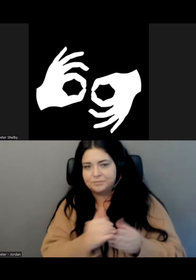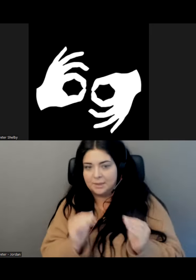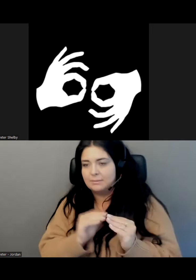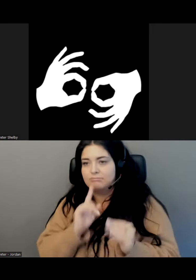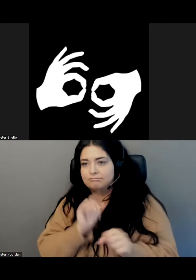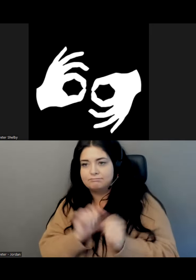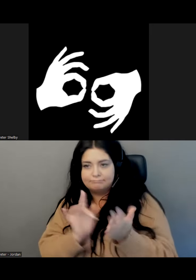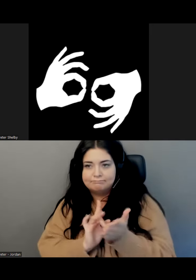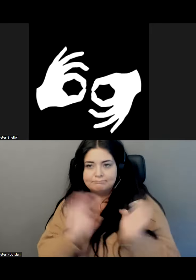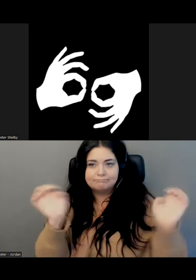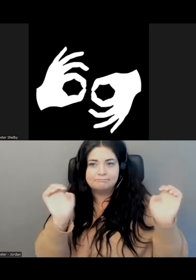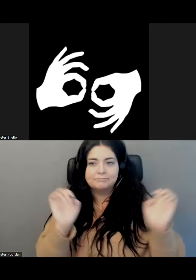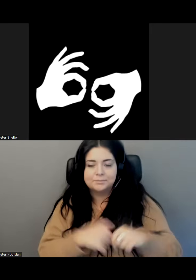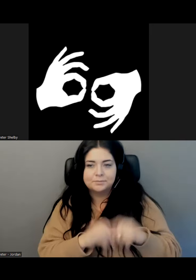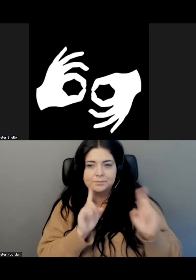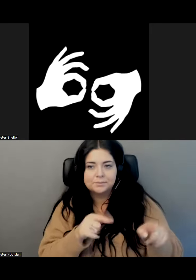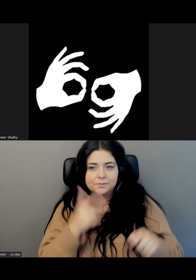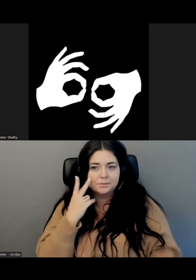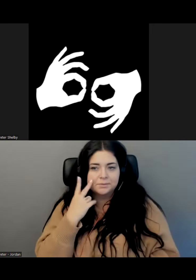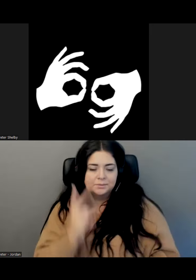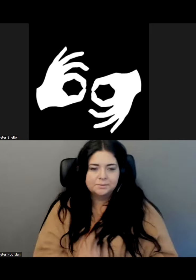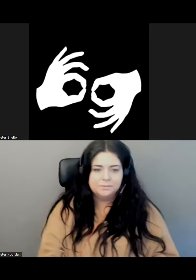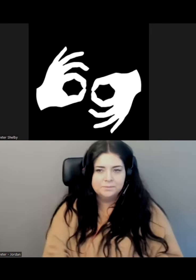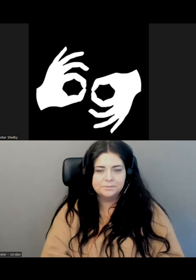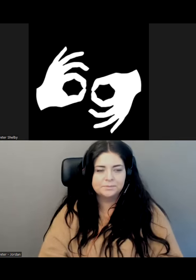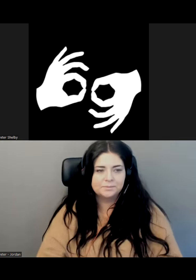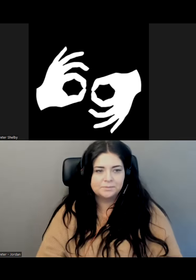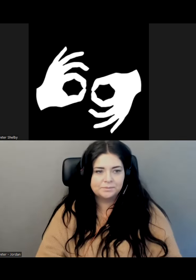emergency worth seeing to. Yes. Right away.